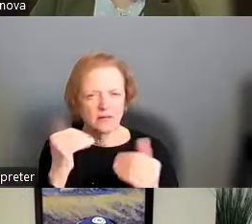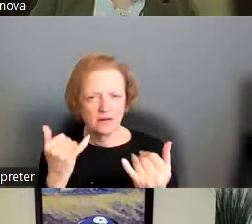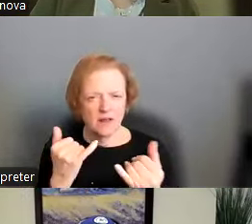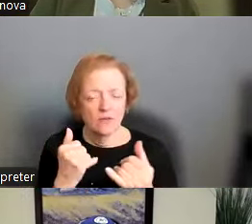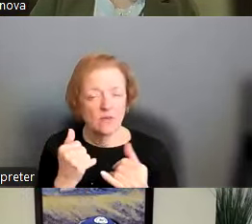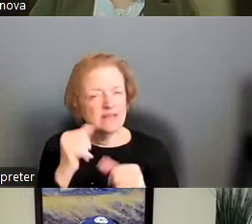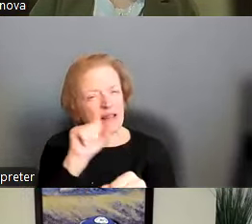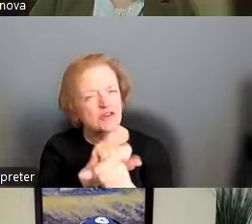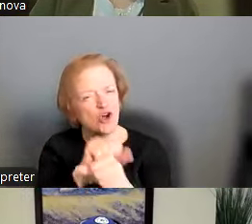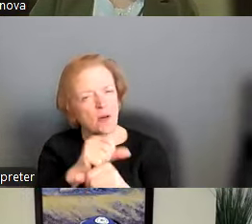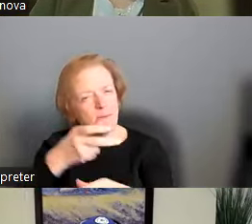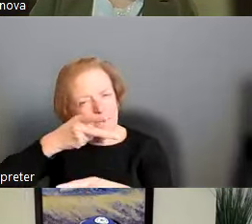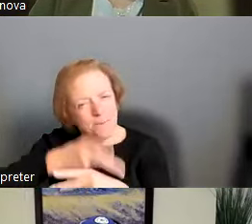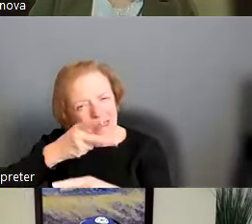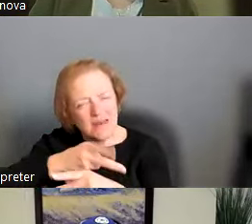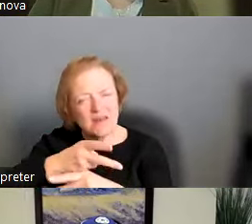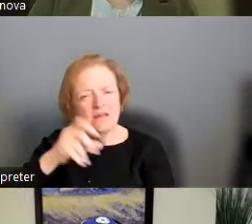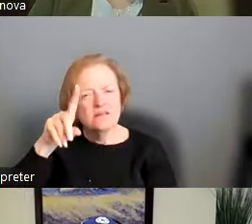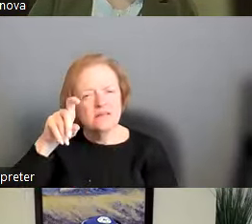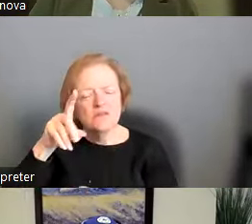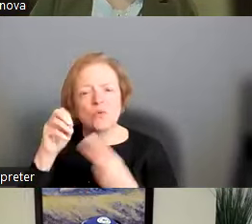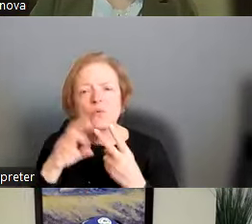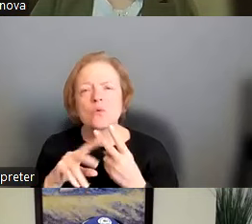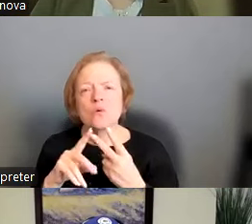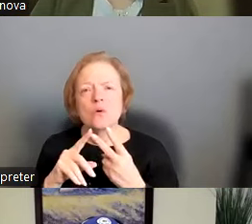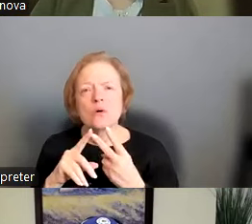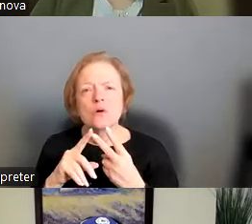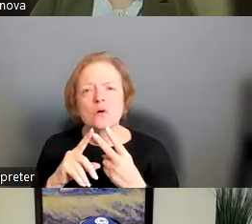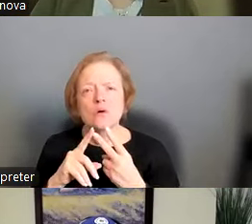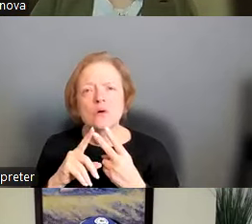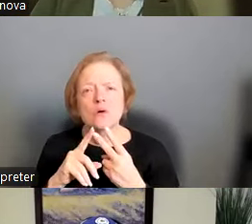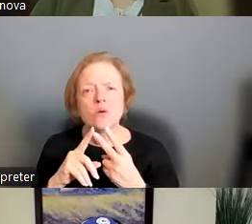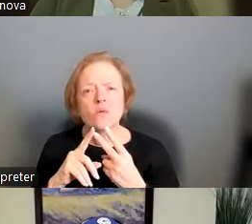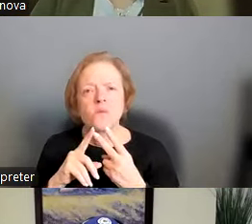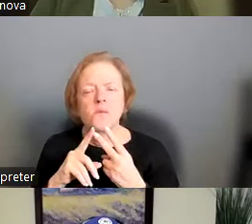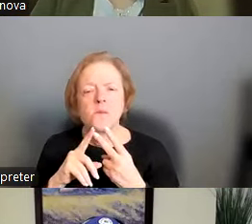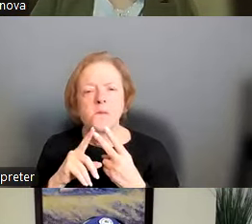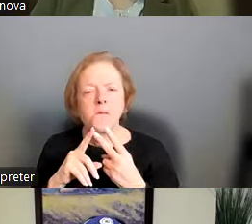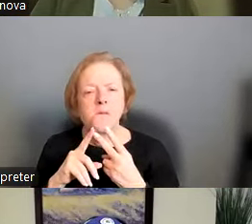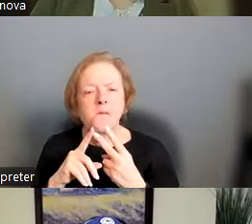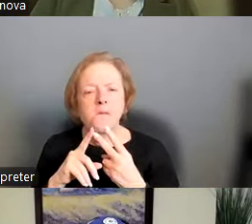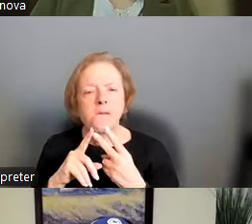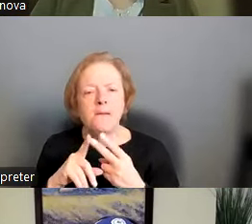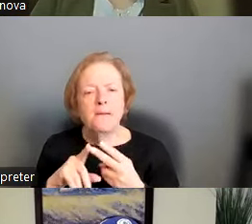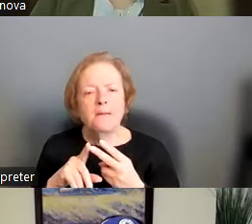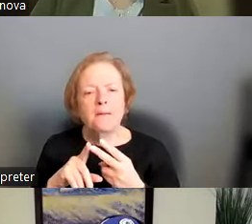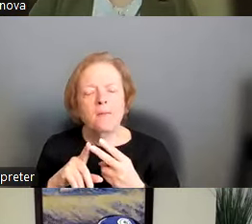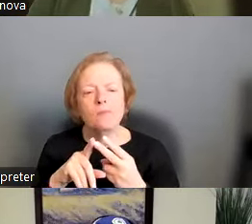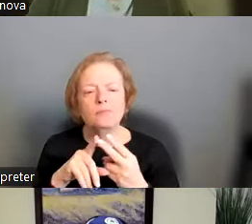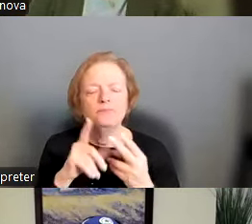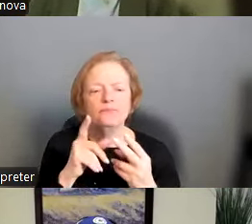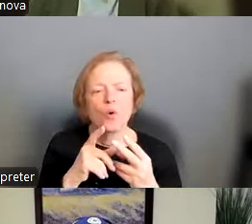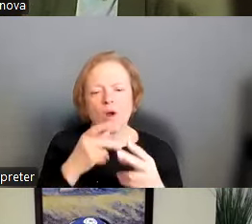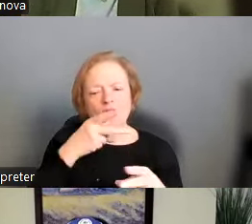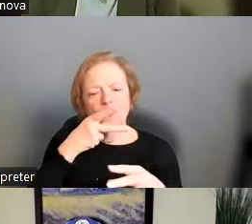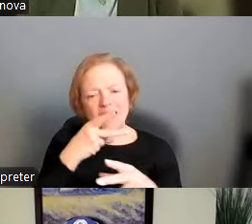maintenance, kind of how to maintain your job, not necessarily grow within a